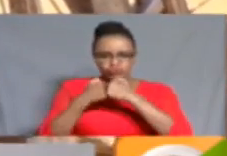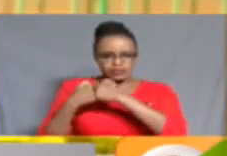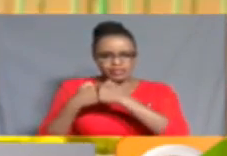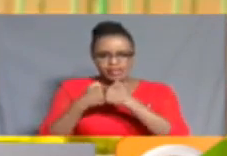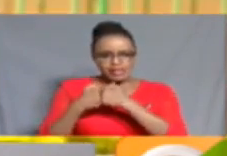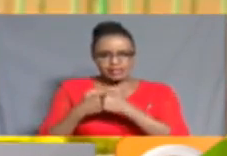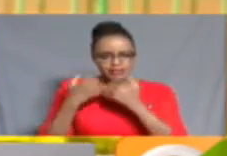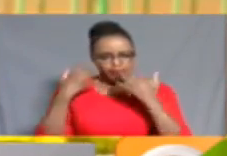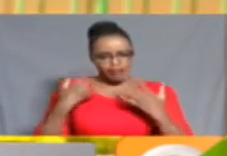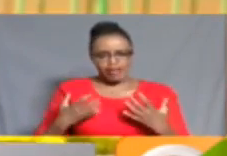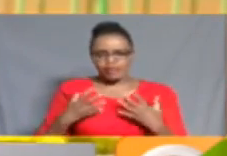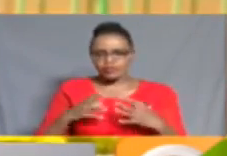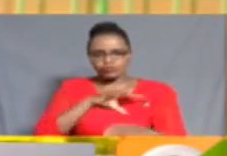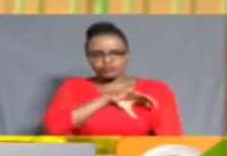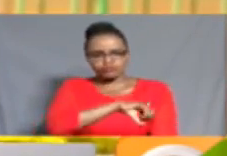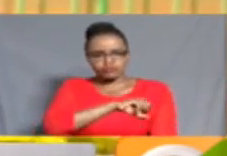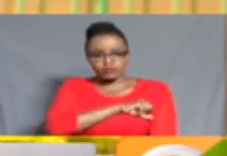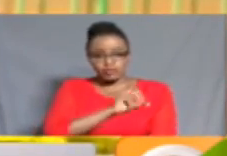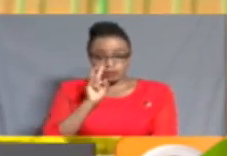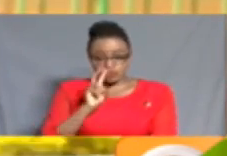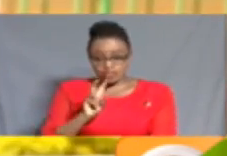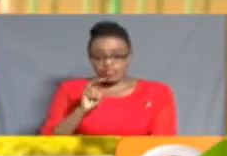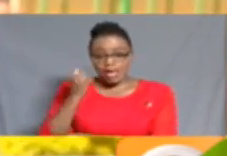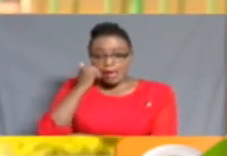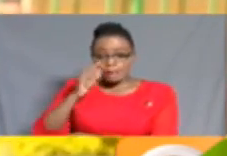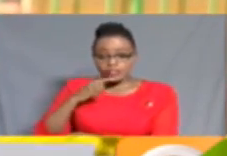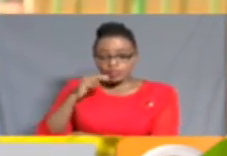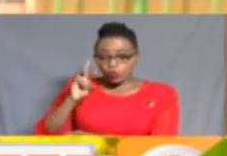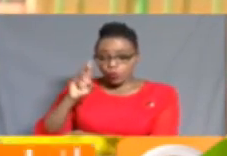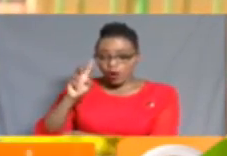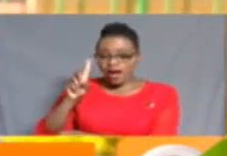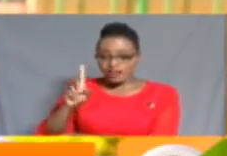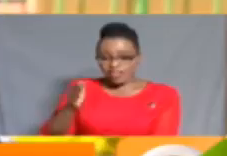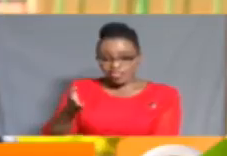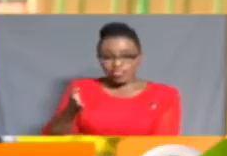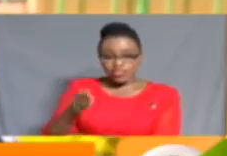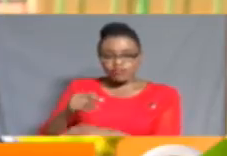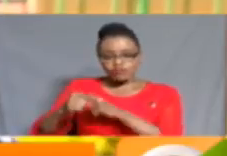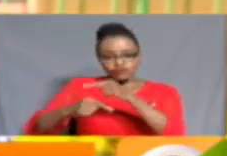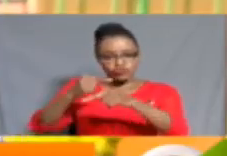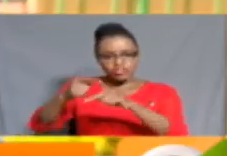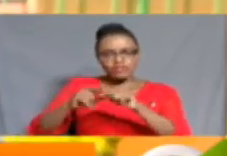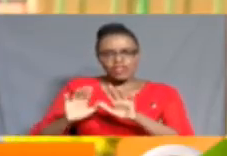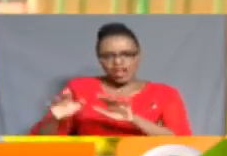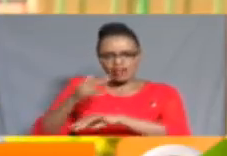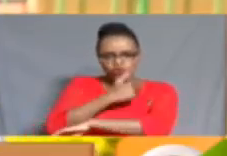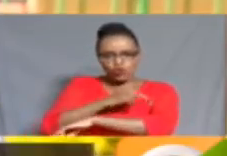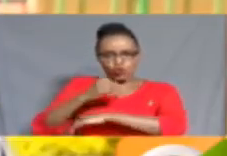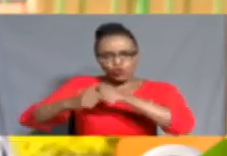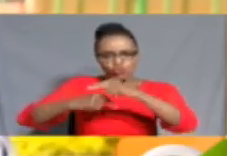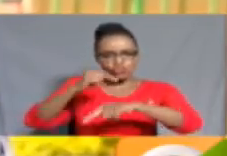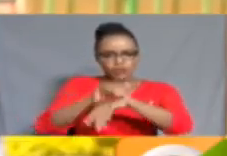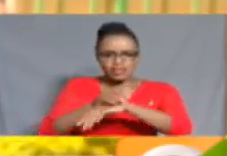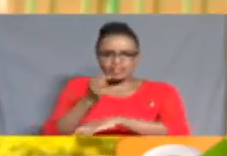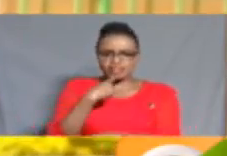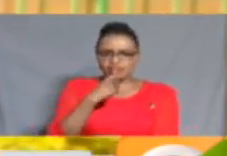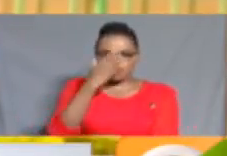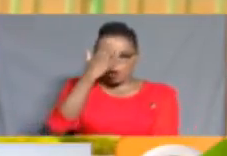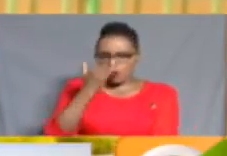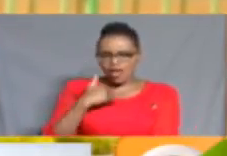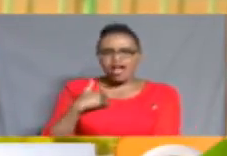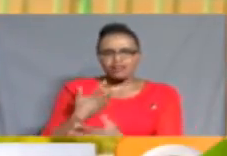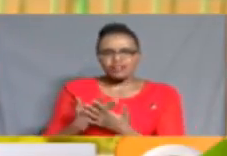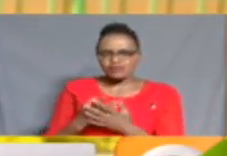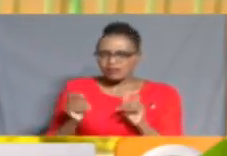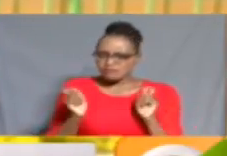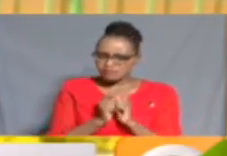bear. Waangalie wagonjwa wenye kwa ward ama waendelee tu na issue na waache wasi tuendelee na kutibiwa cause tuko na heart